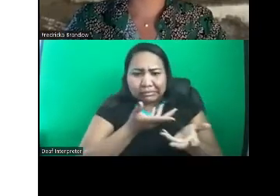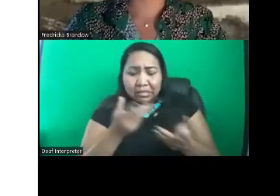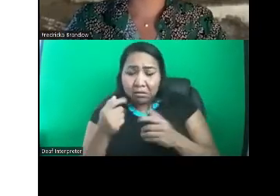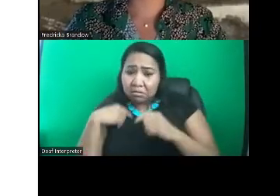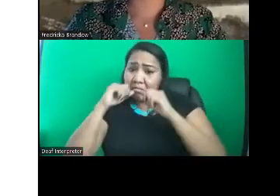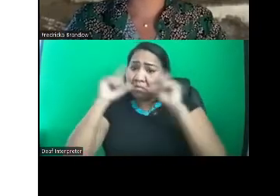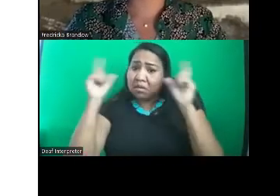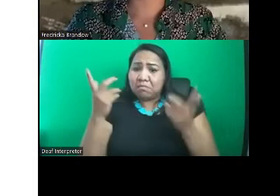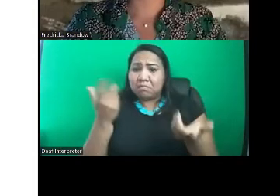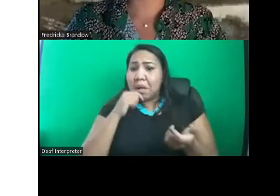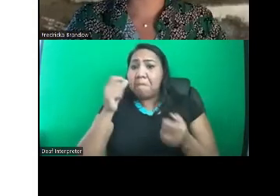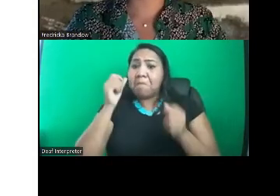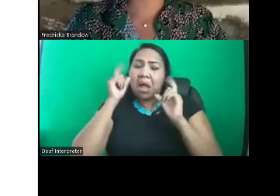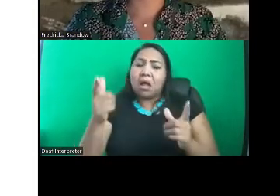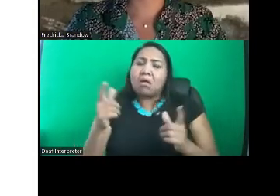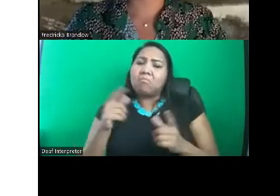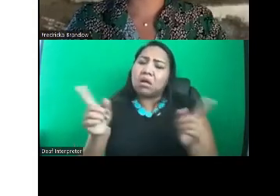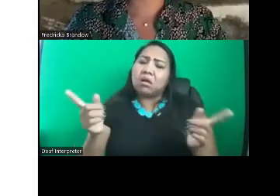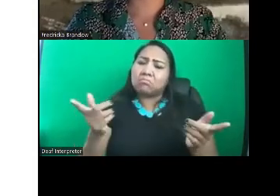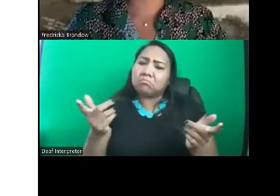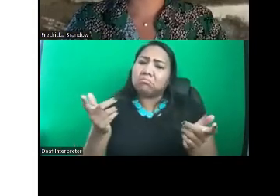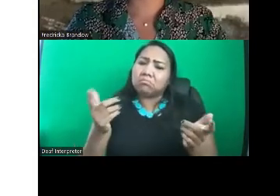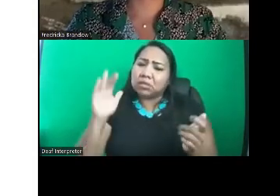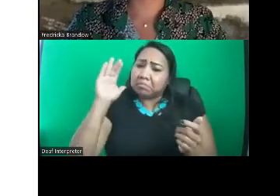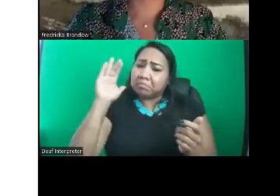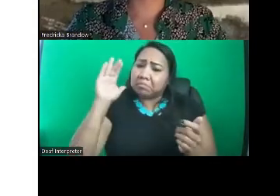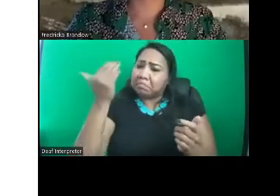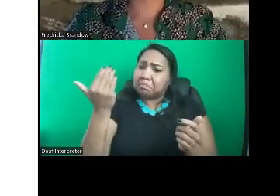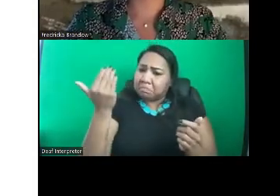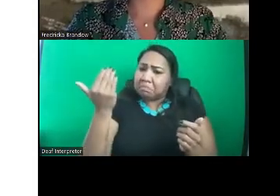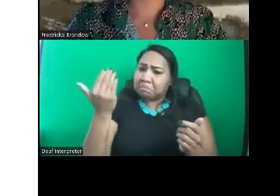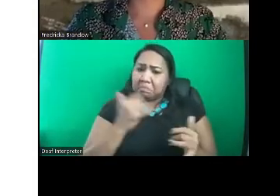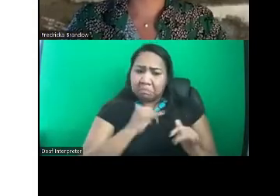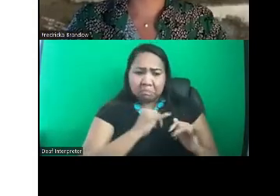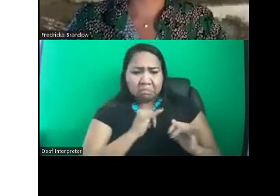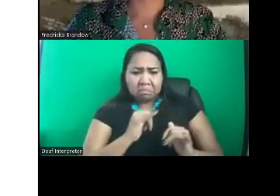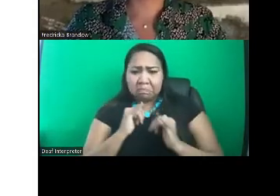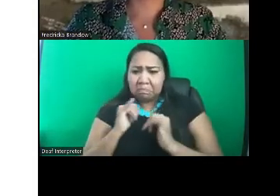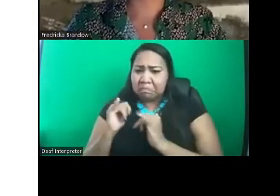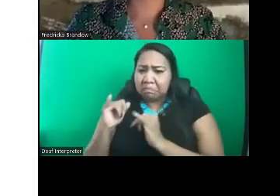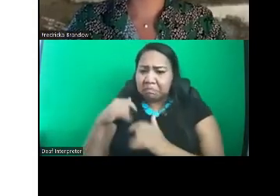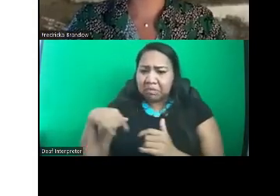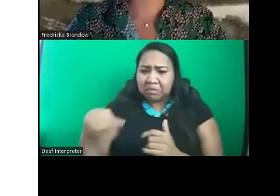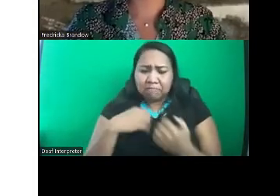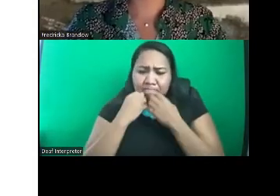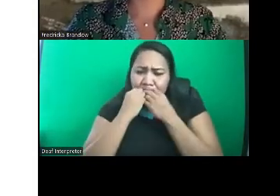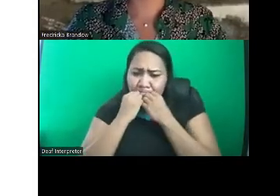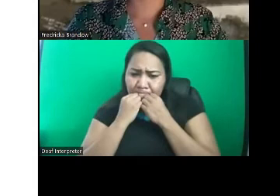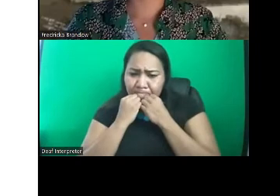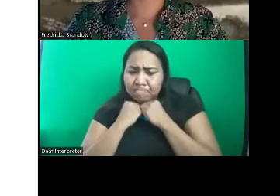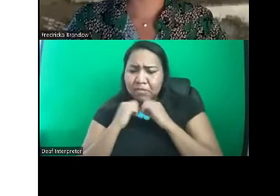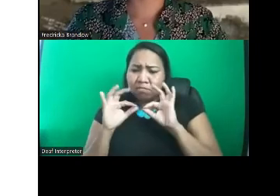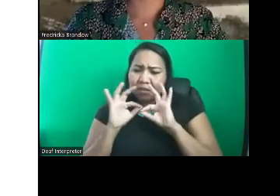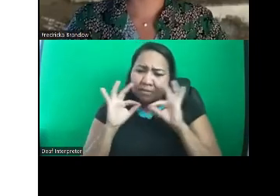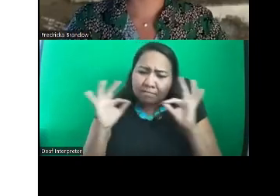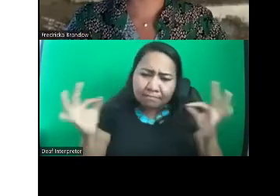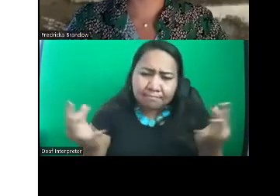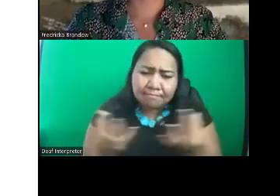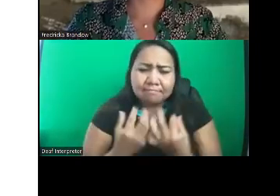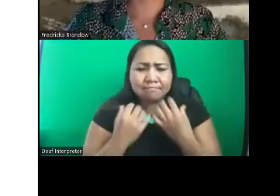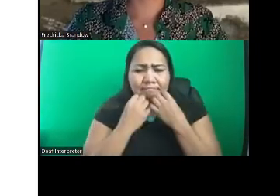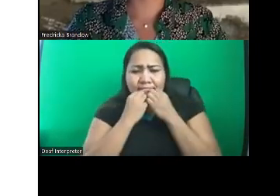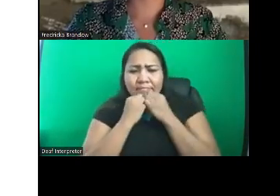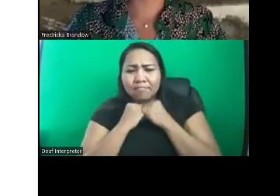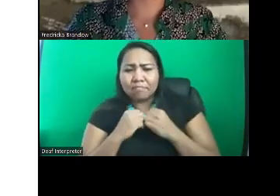almost the same. You know, we all value family. We all value community. We all value